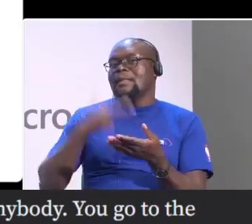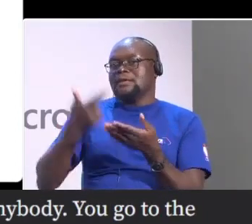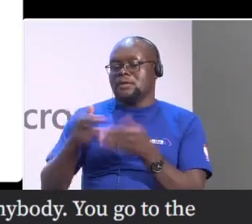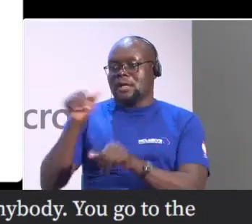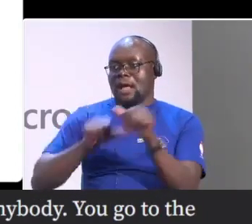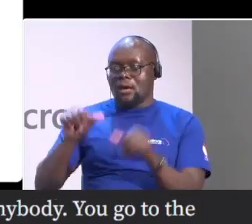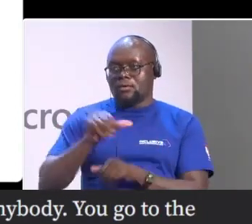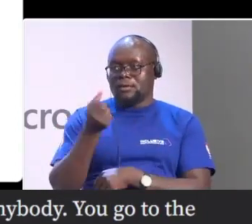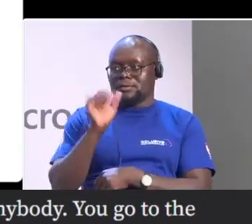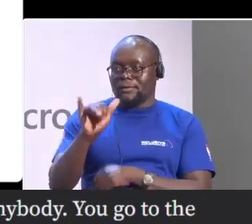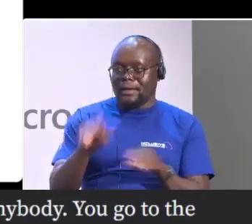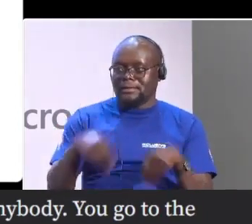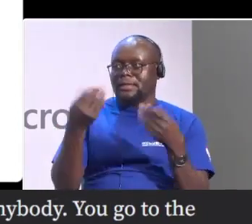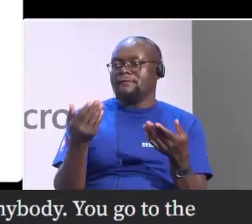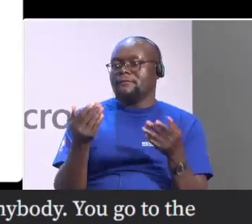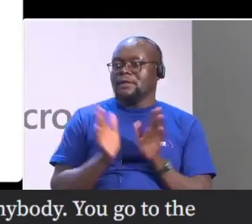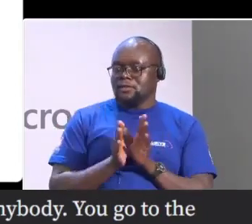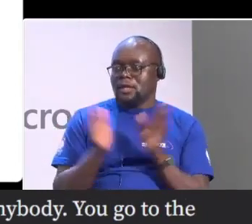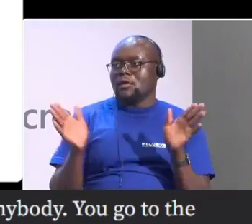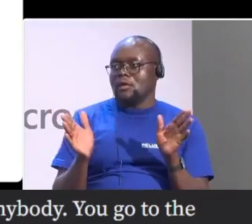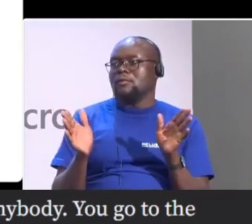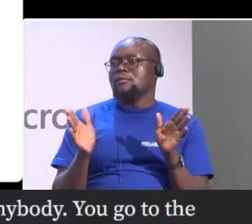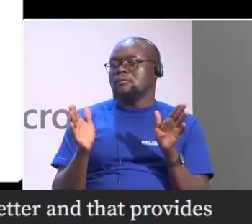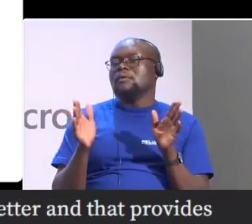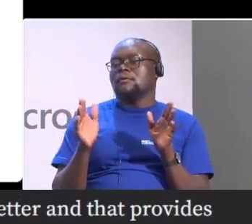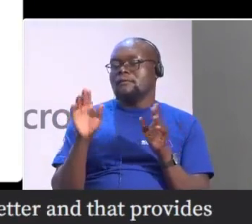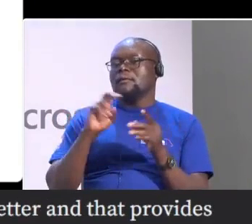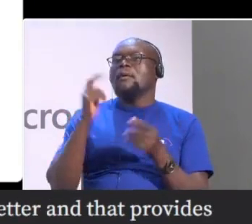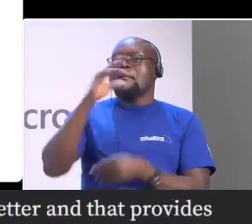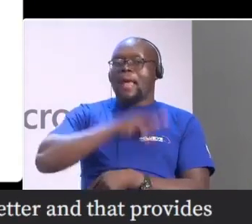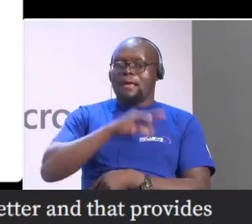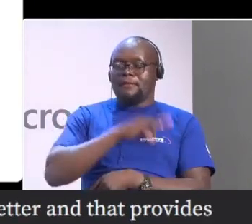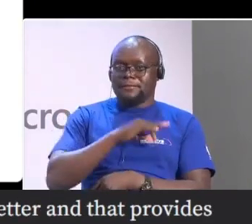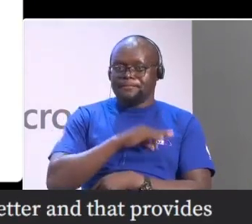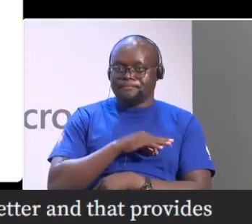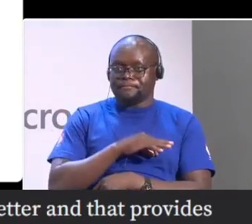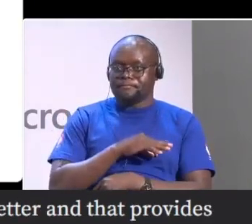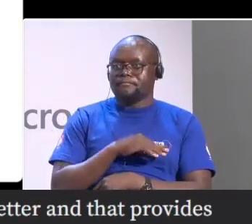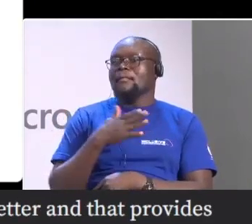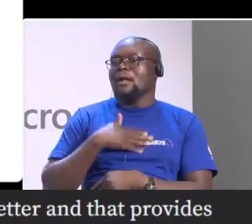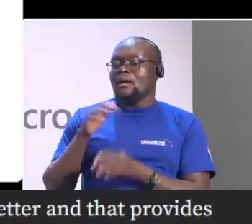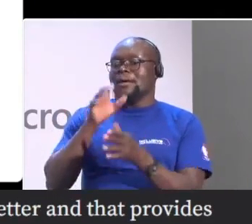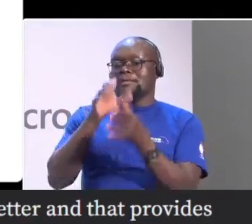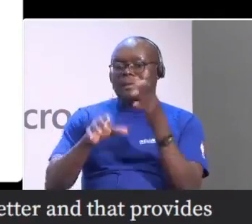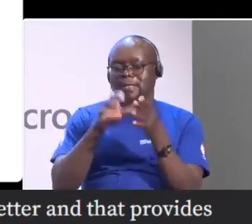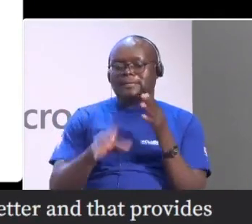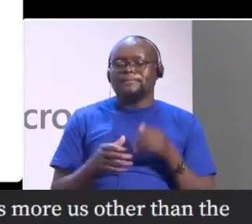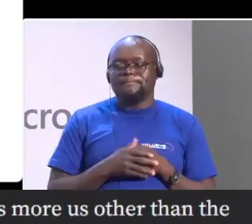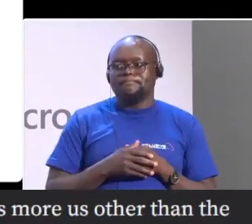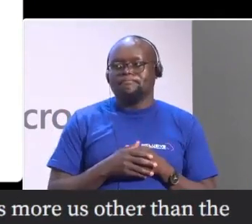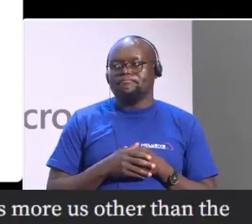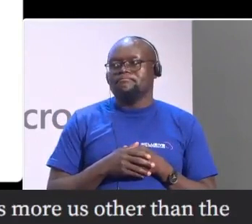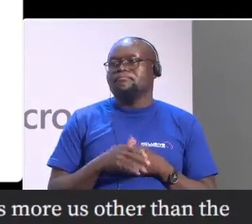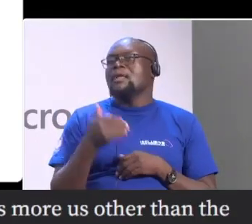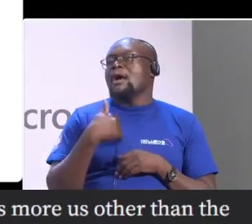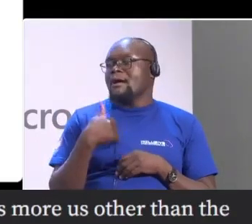around. So that kind of gives you a little bit of an overview of our benefits. Our chapters,